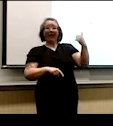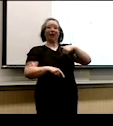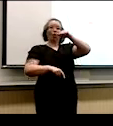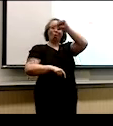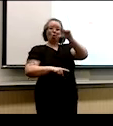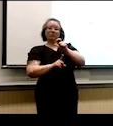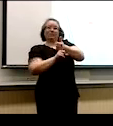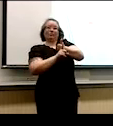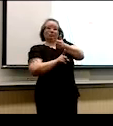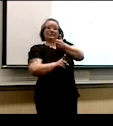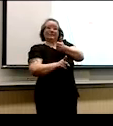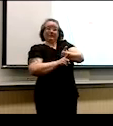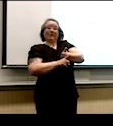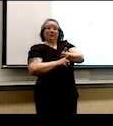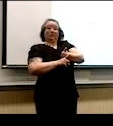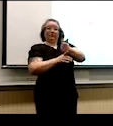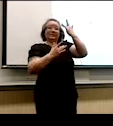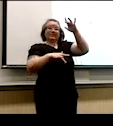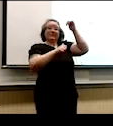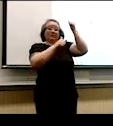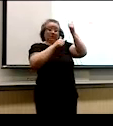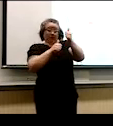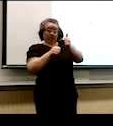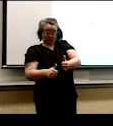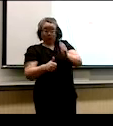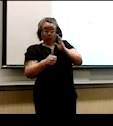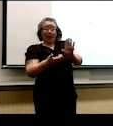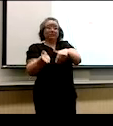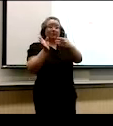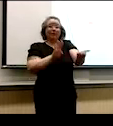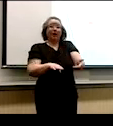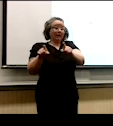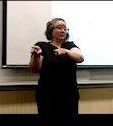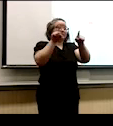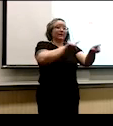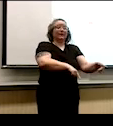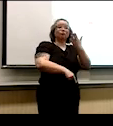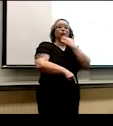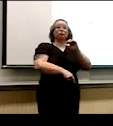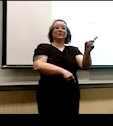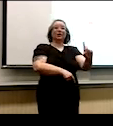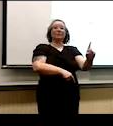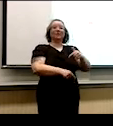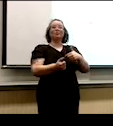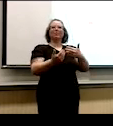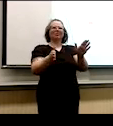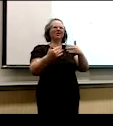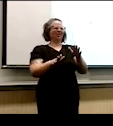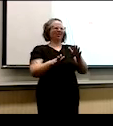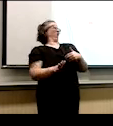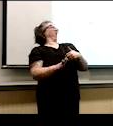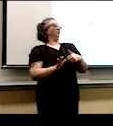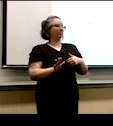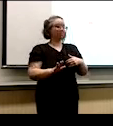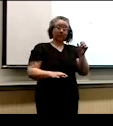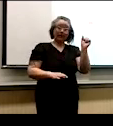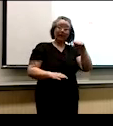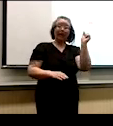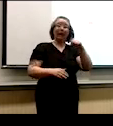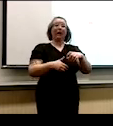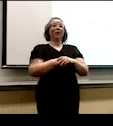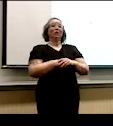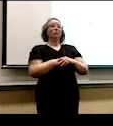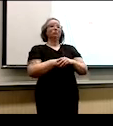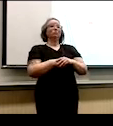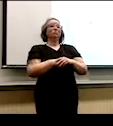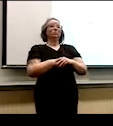terminal illness. And you saw from the beginning, people with Down syndrome, they have progeria, they die at a